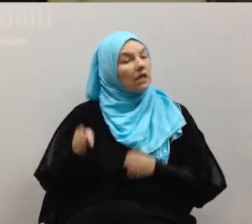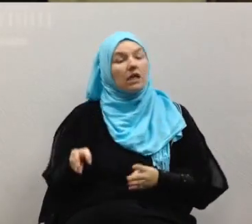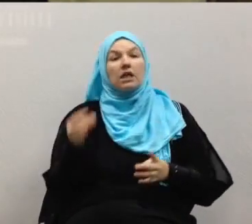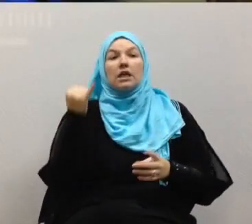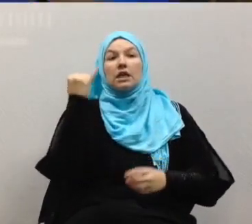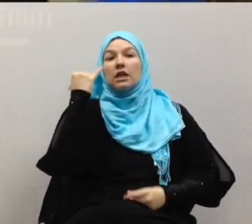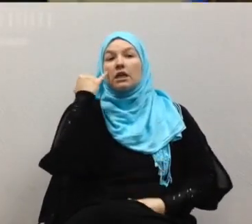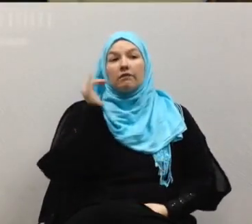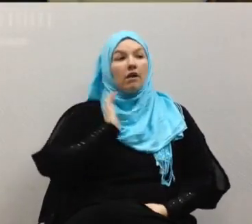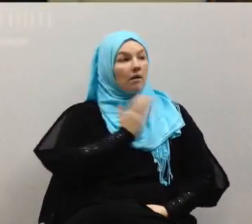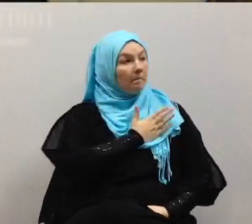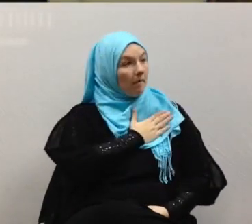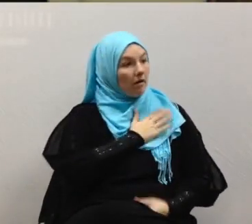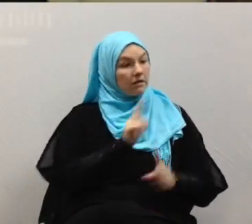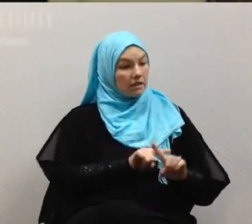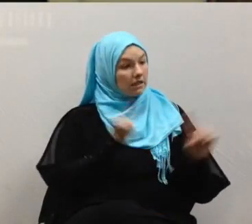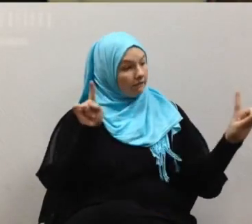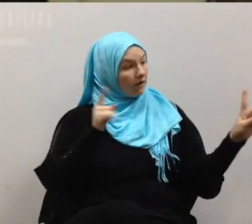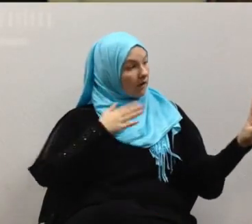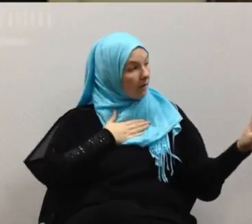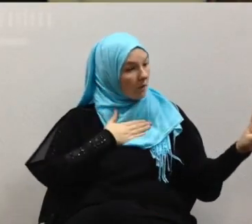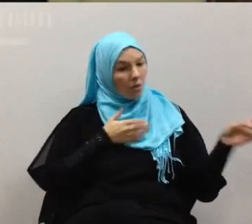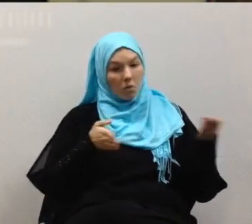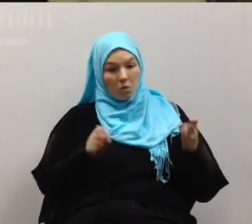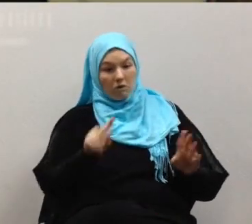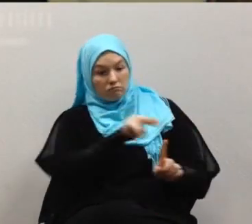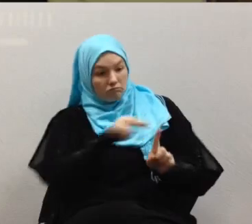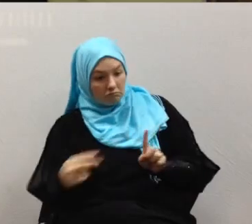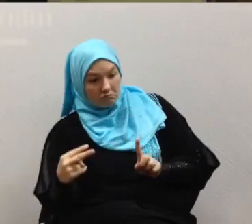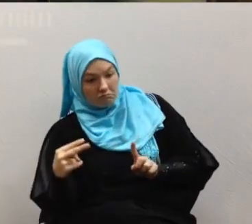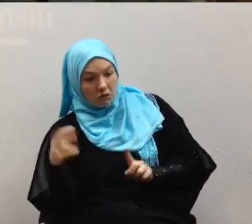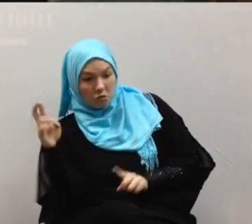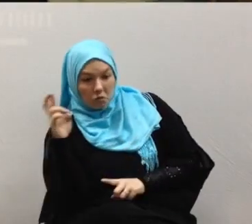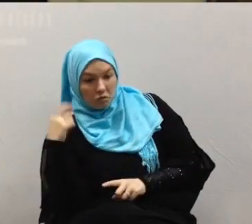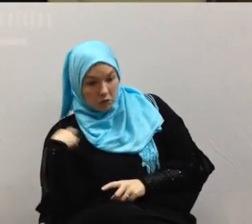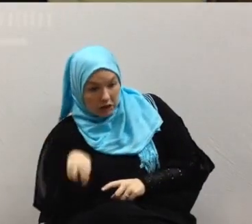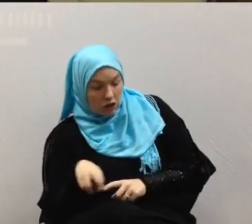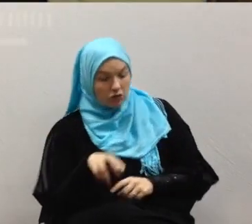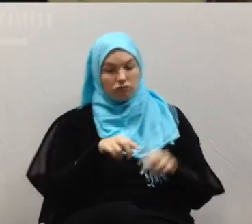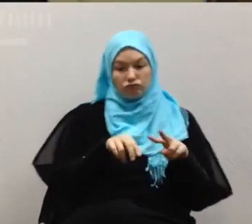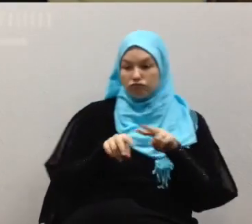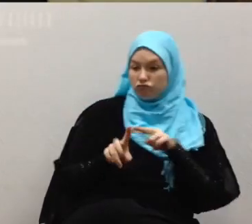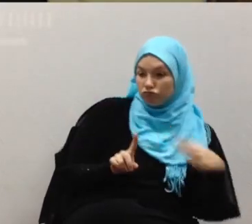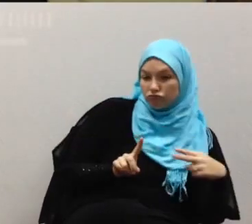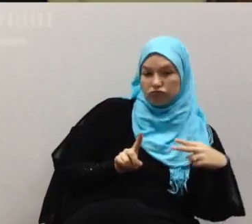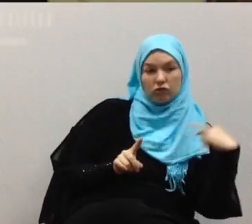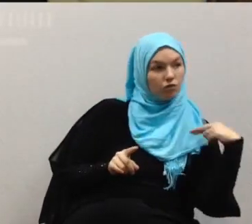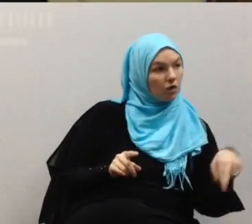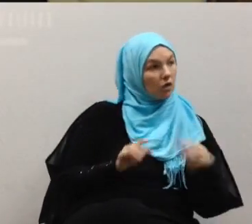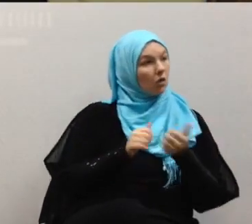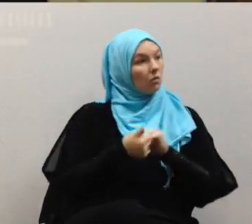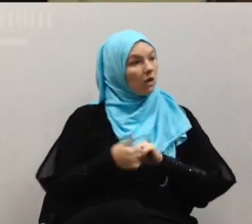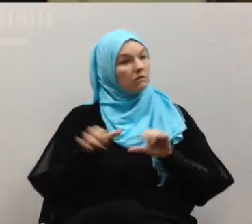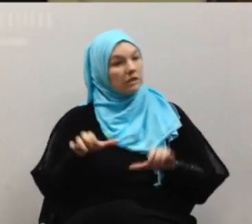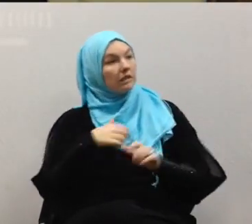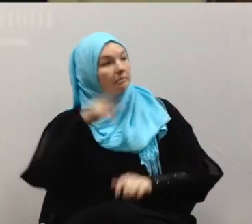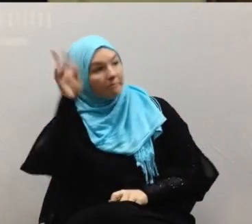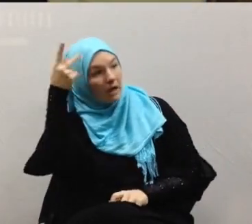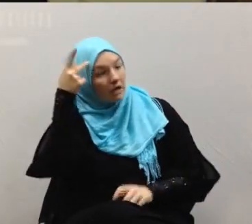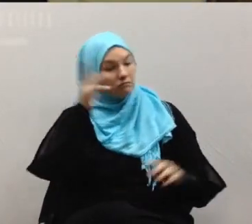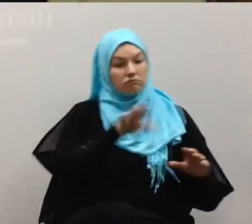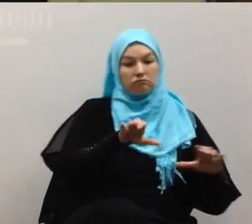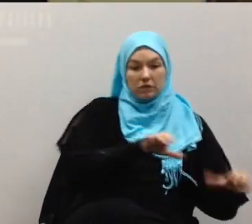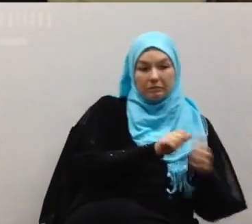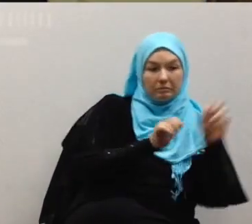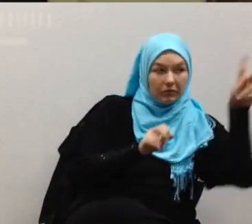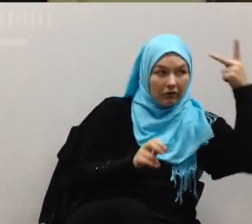difference is the way we understand religion or lack thereof, the way we deal with politics or lack thereof, or the way